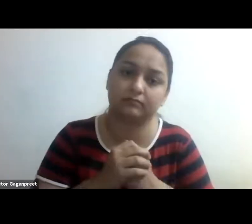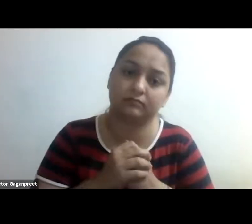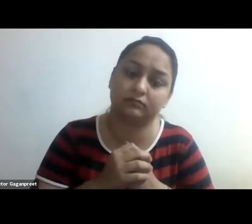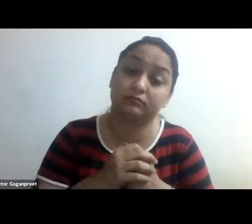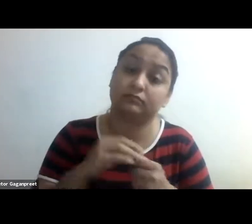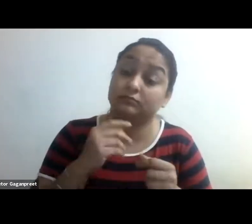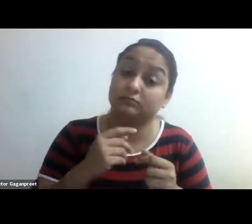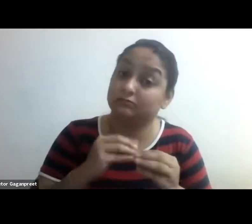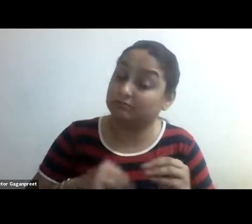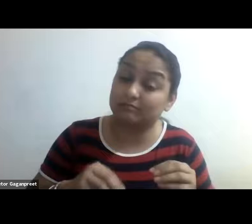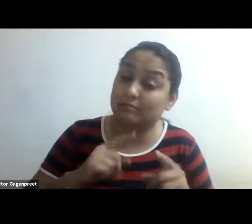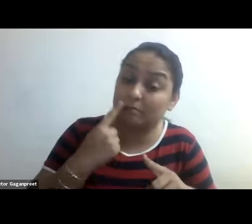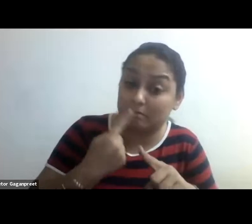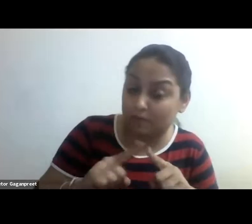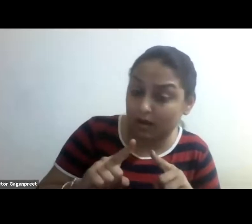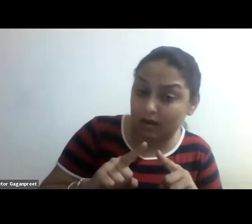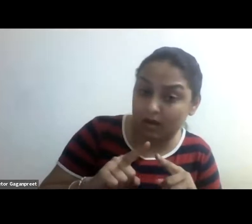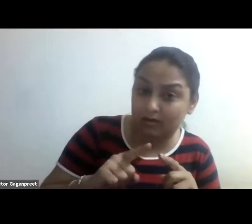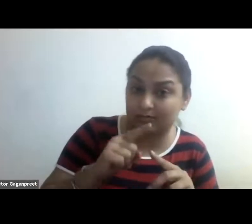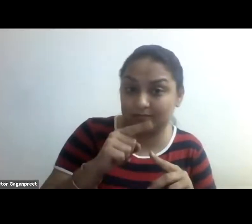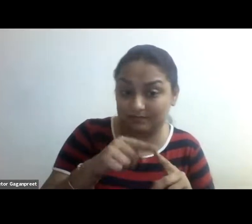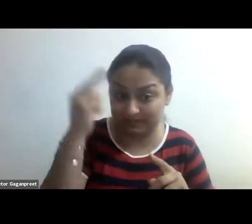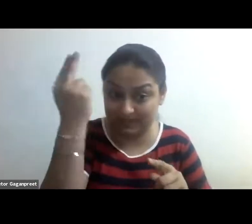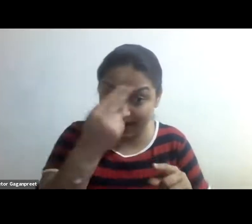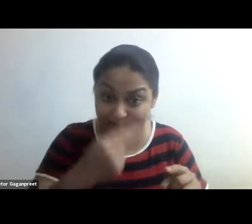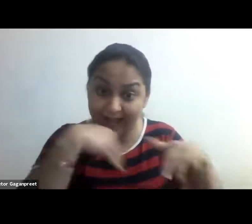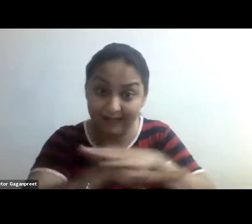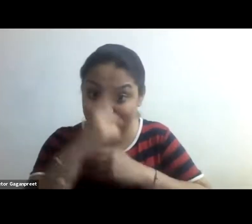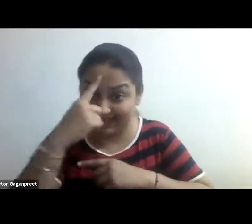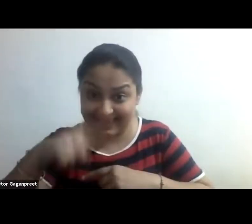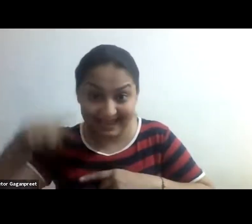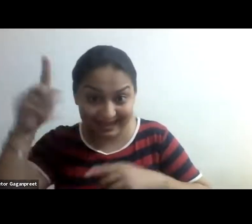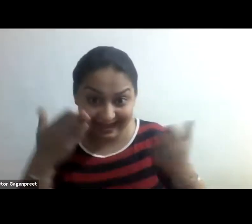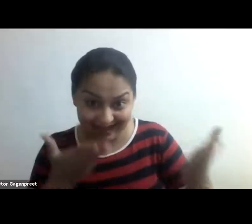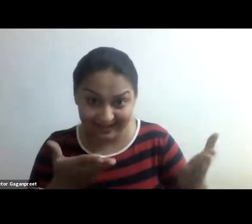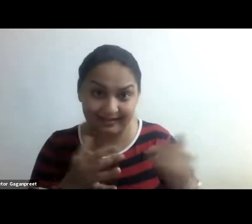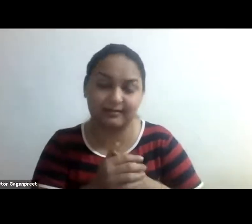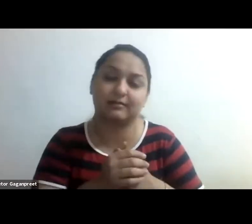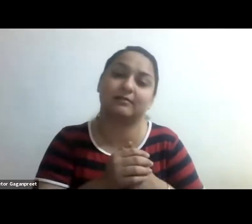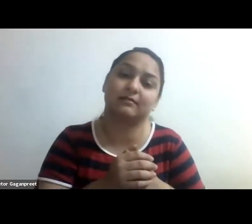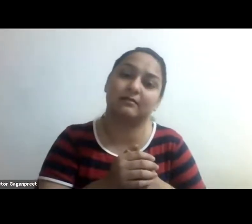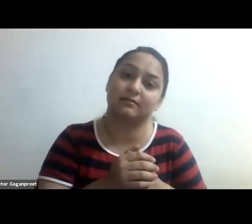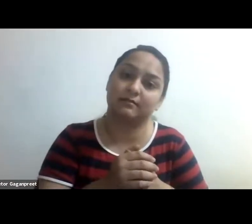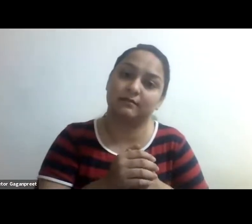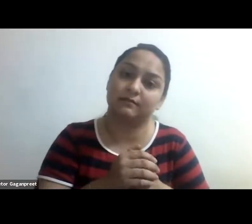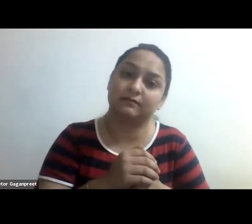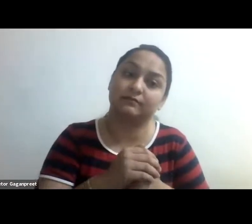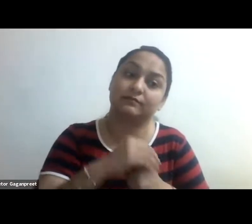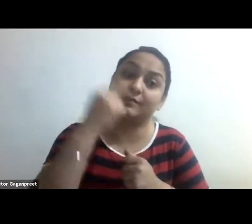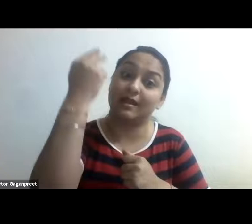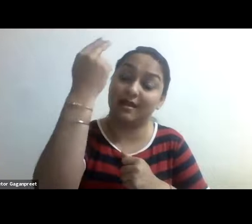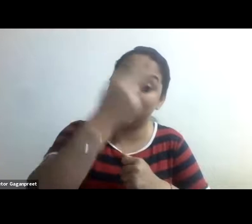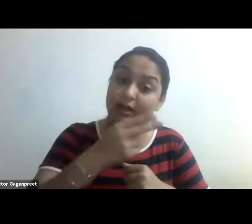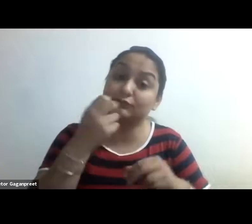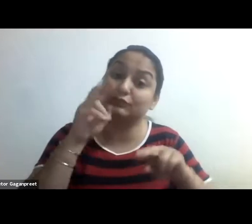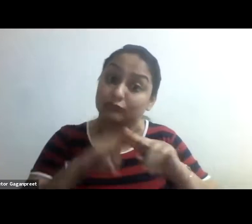but rather on indigenous art in India, the context in which indigenous art saw boom